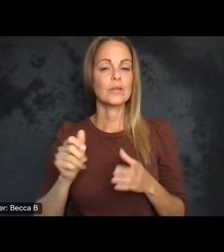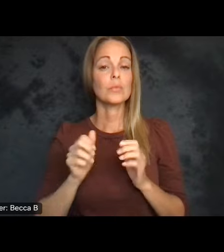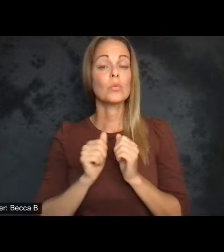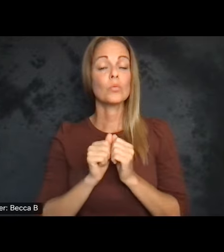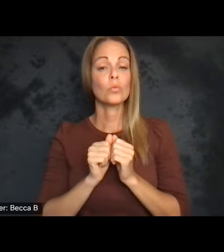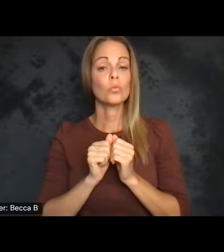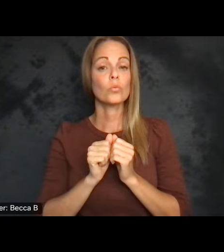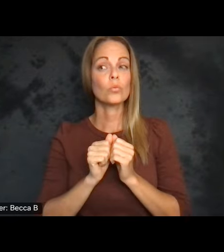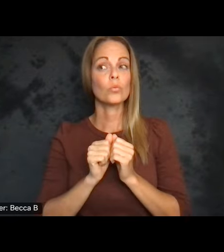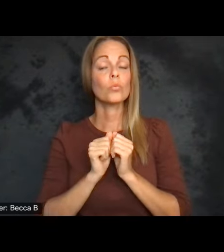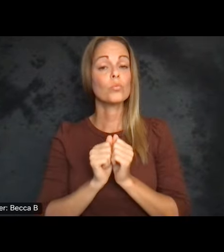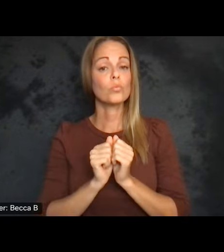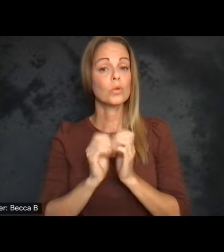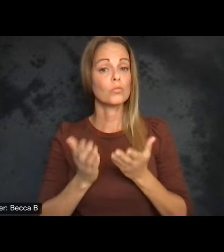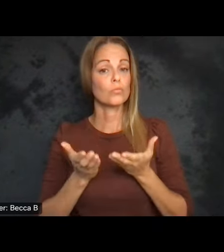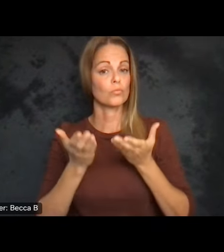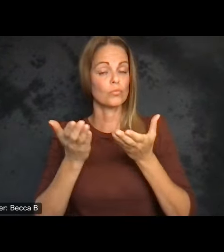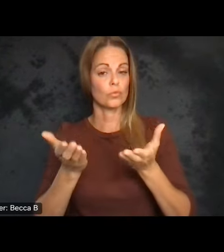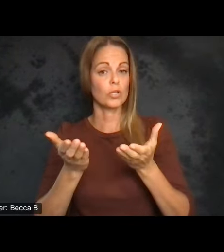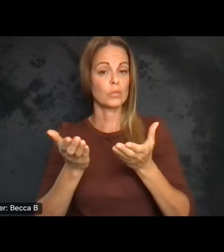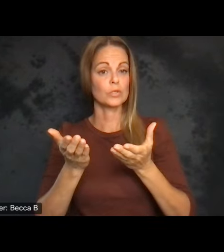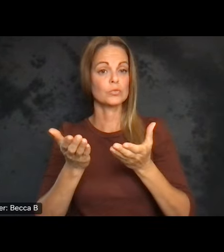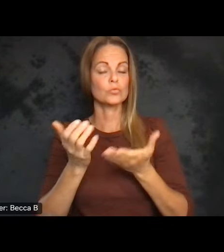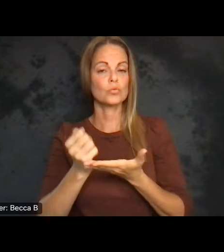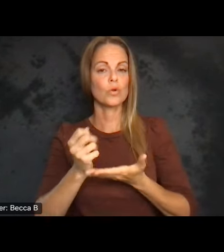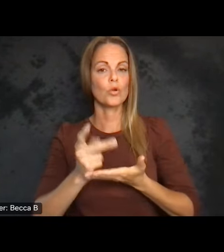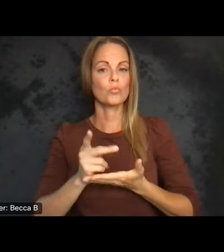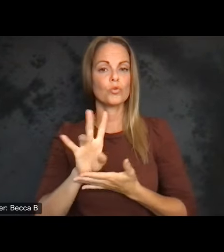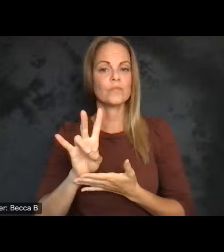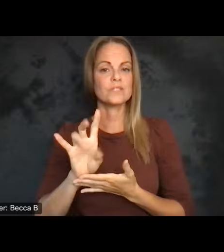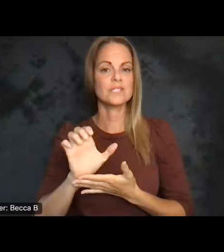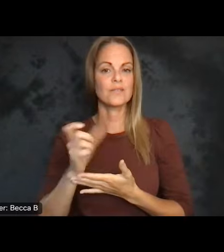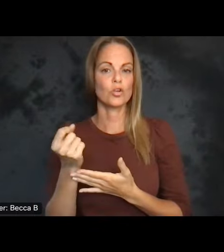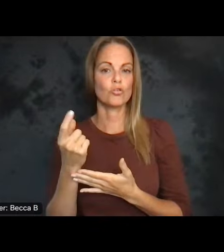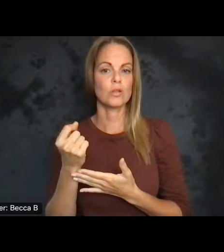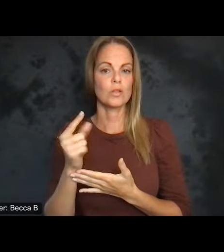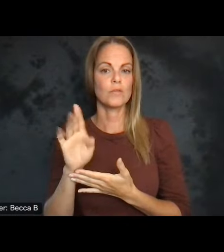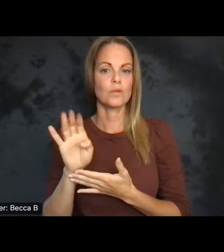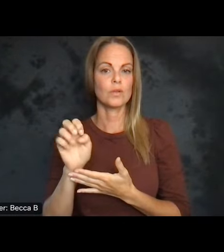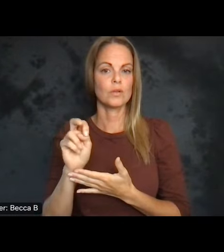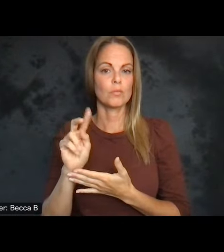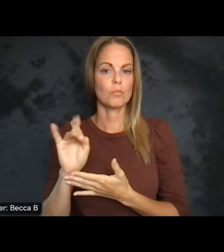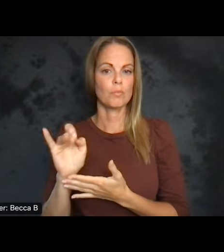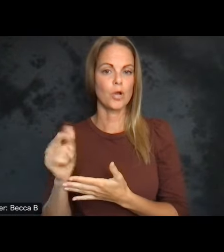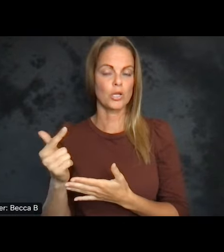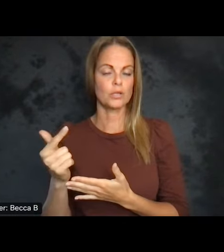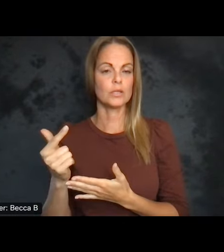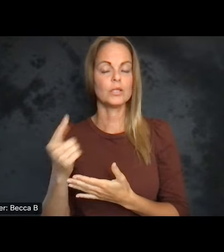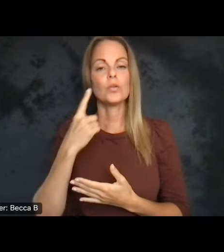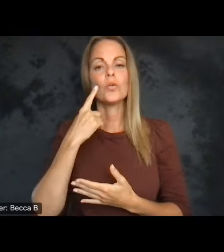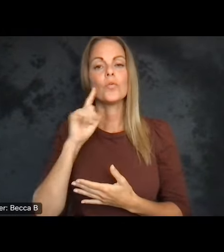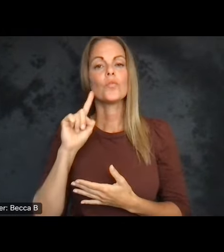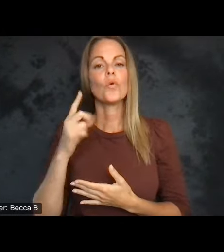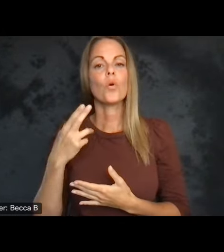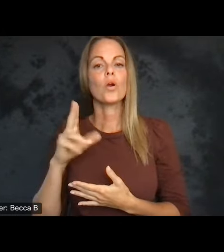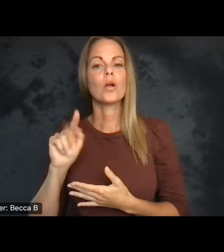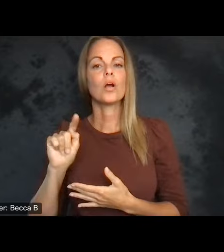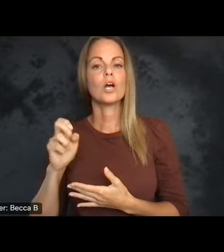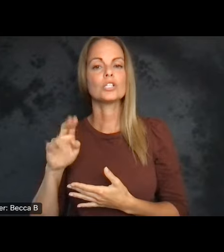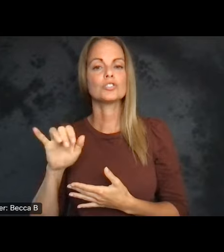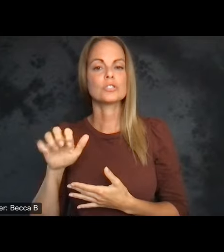recommendation to approve the 711 bonding for the Hutchinson